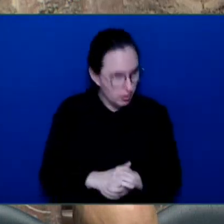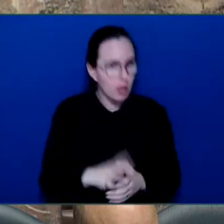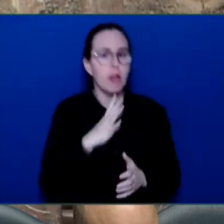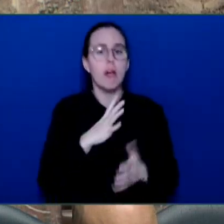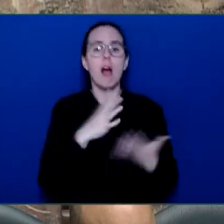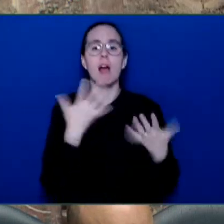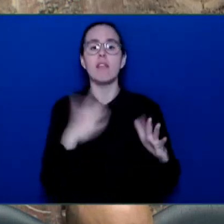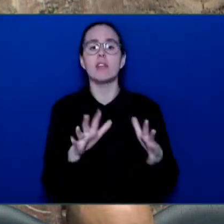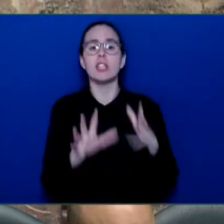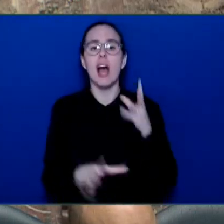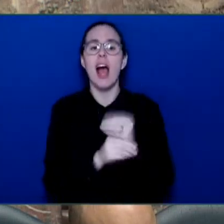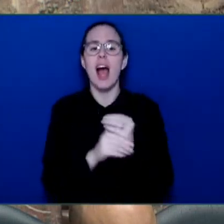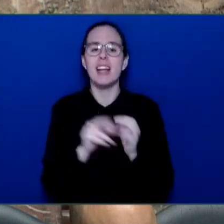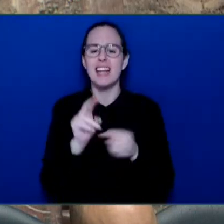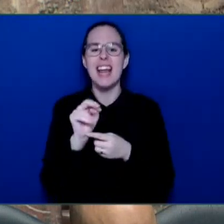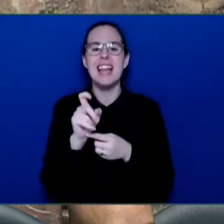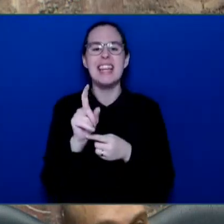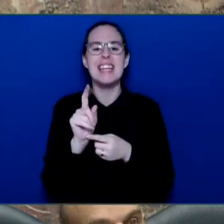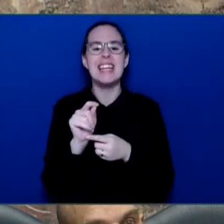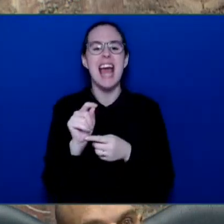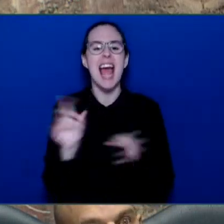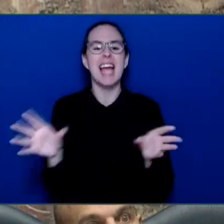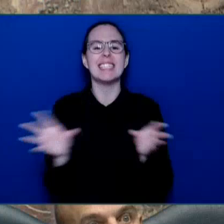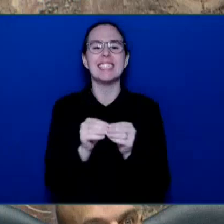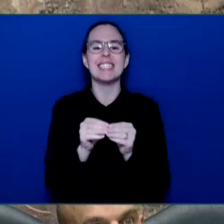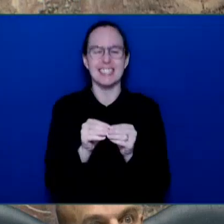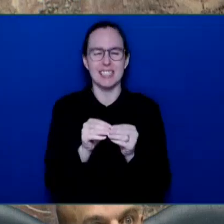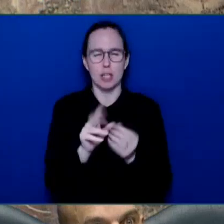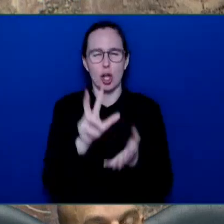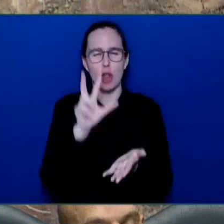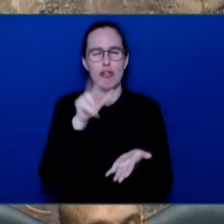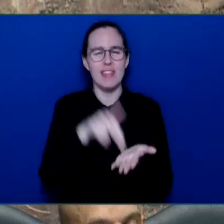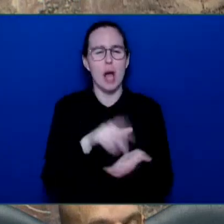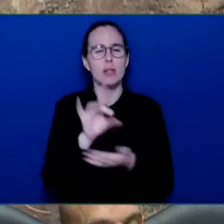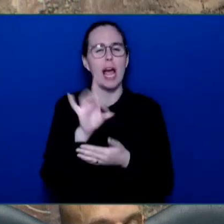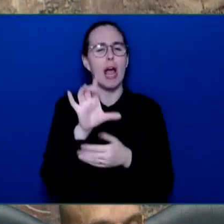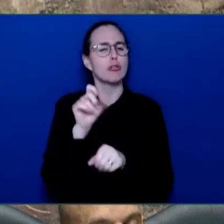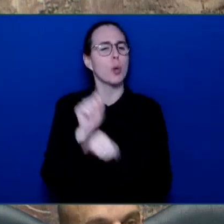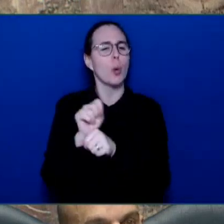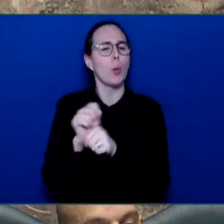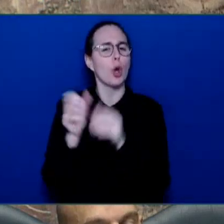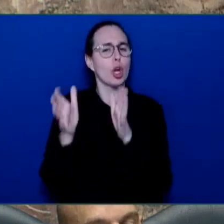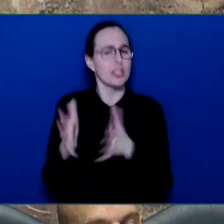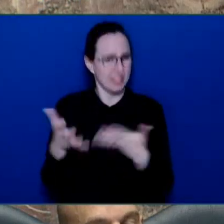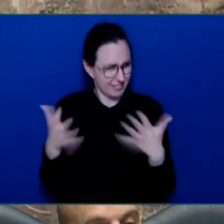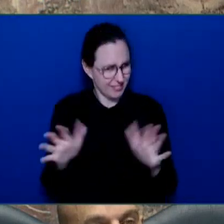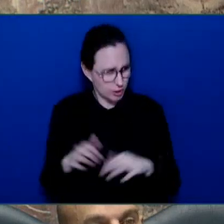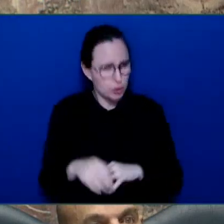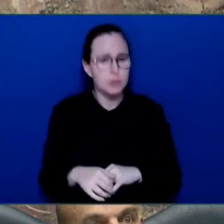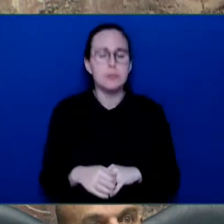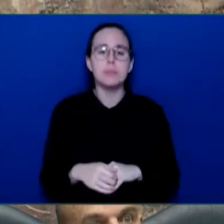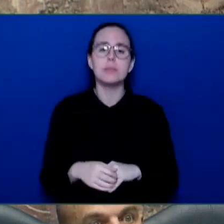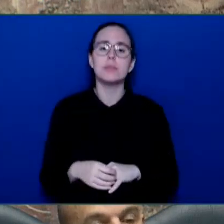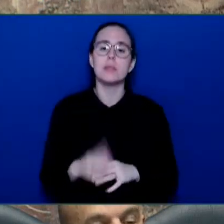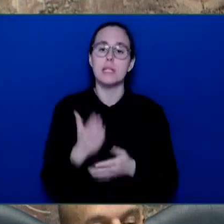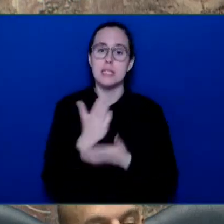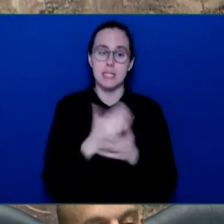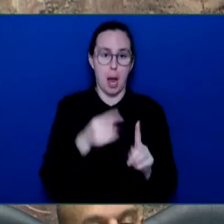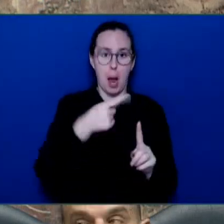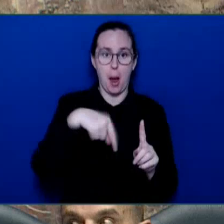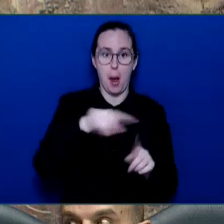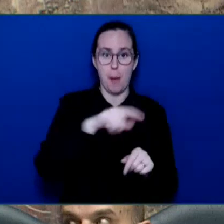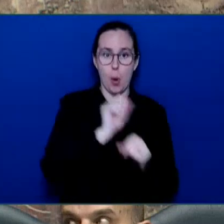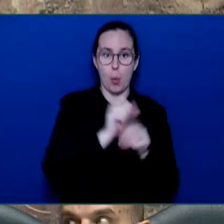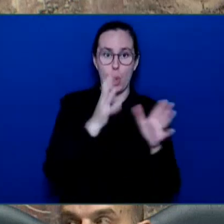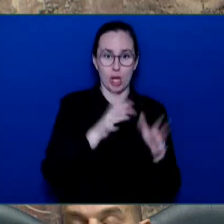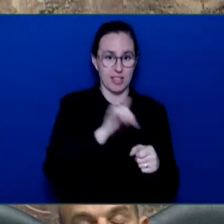I've been Minister of Health. We've repatriated healthcare workers across the healthcare system. We've brought back into the